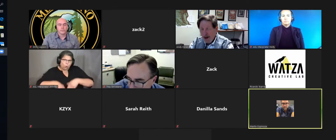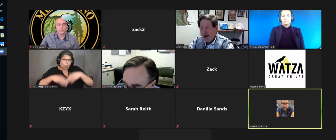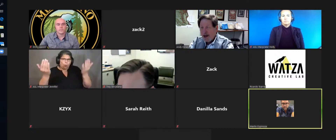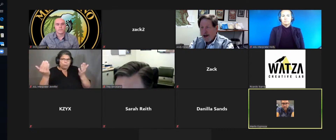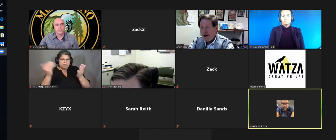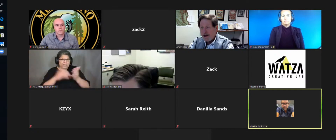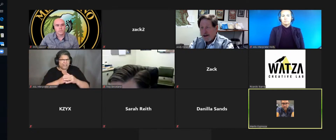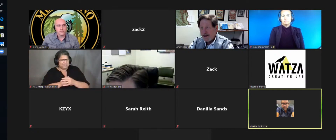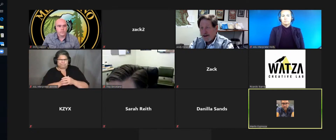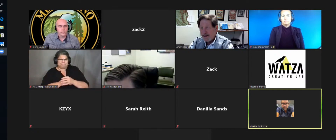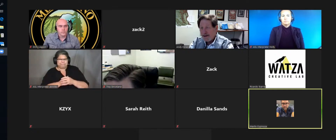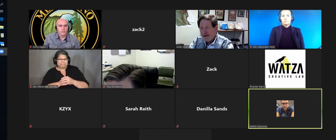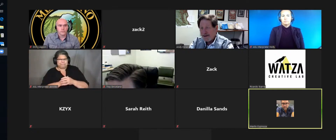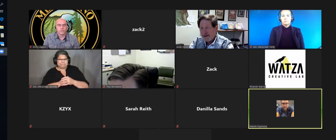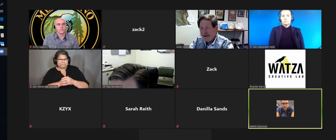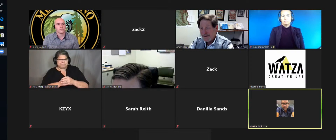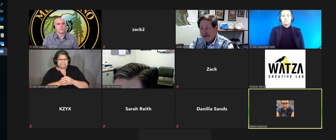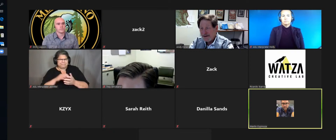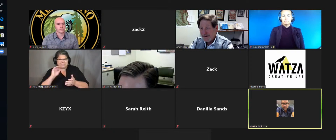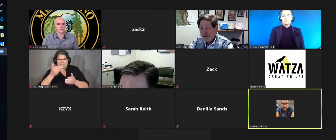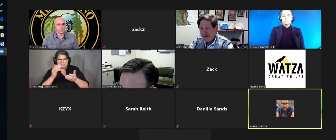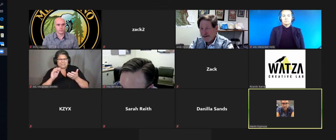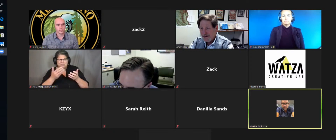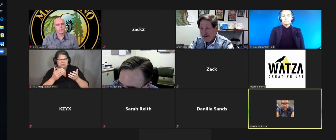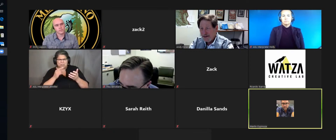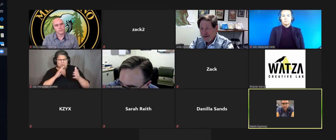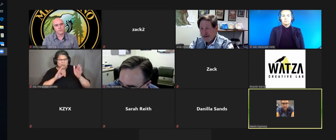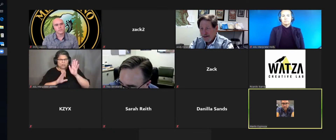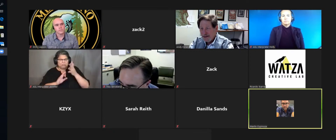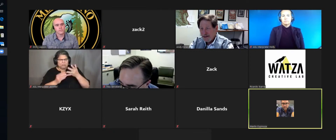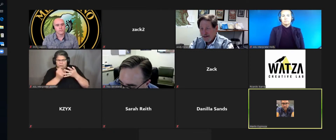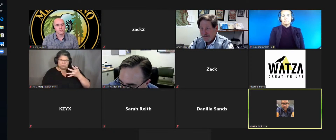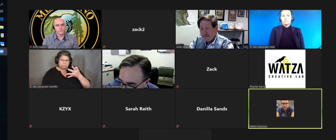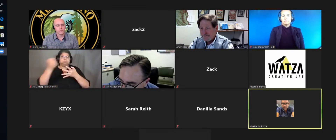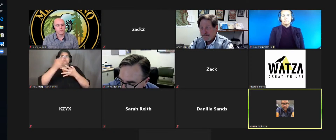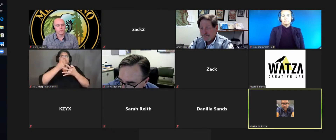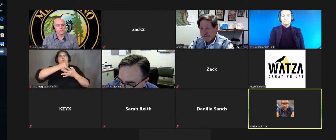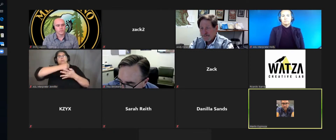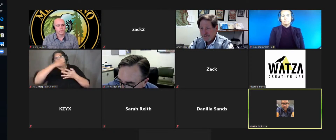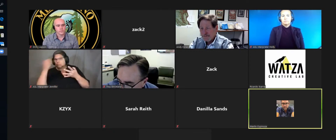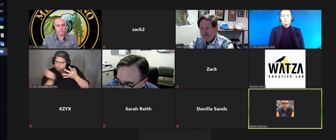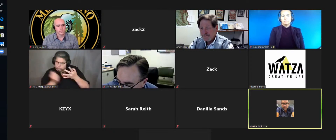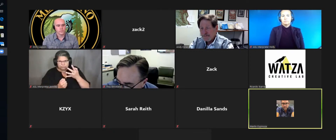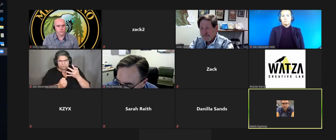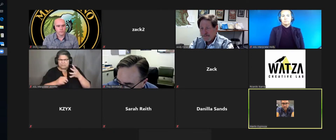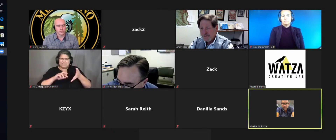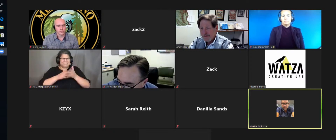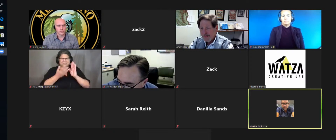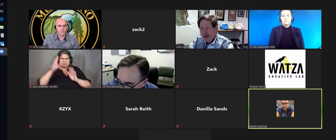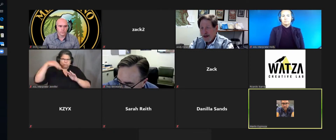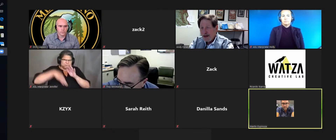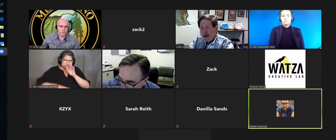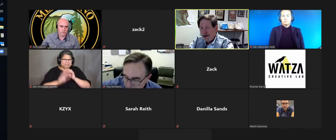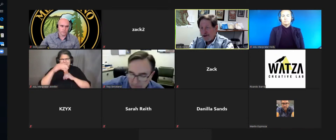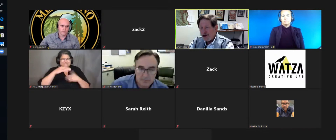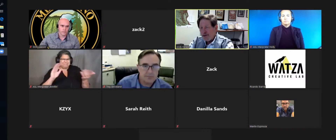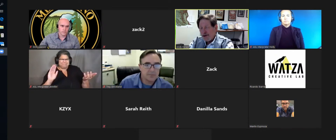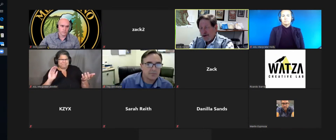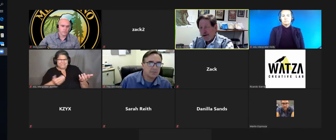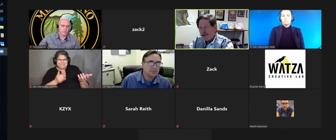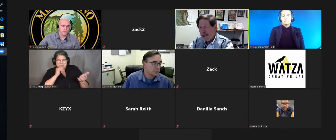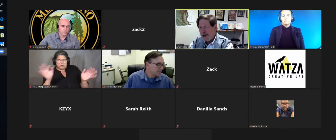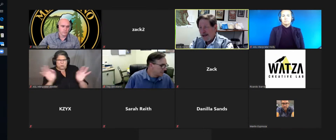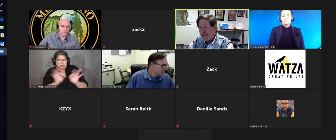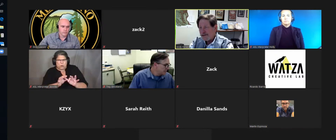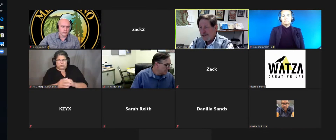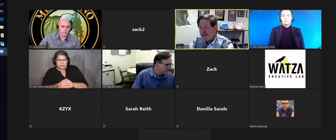I mean, that kind of a roller coaster seems like, I don't know, unlikely. I don't